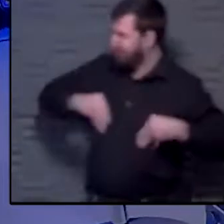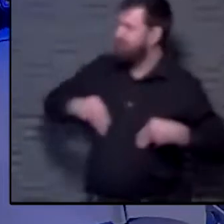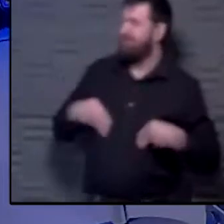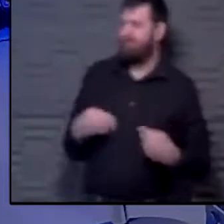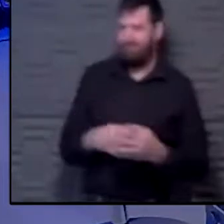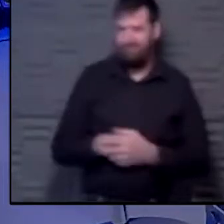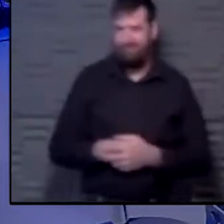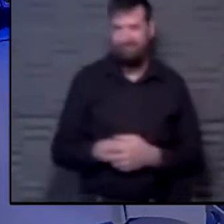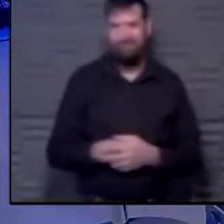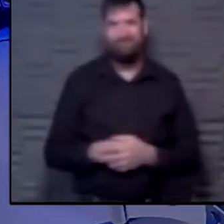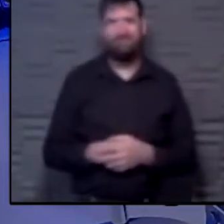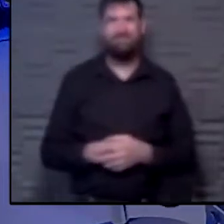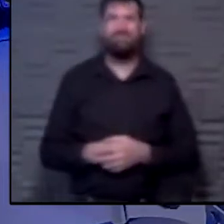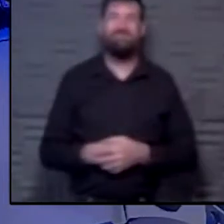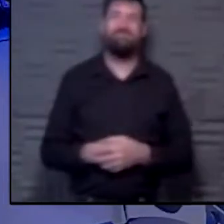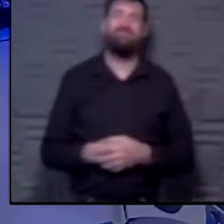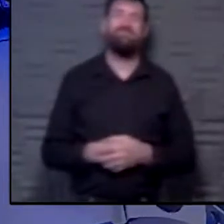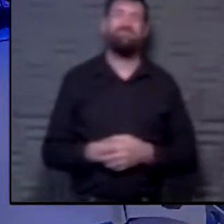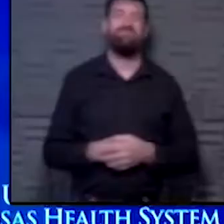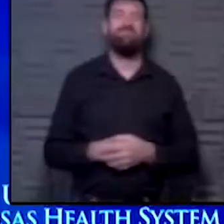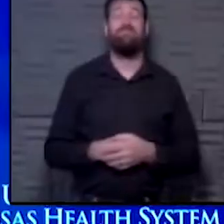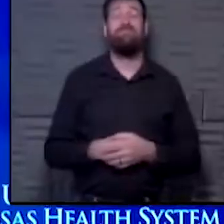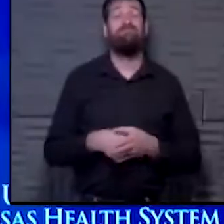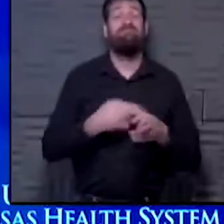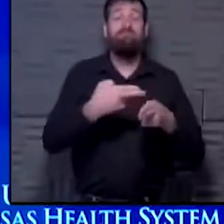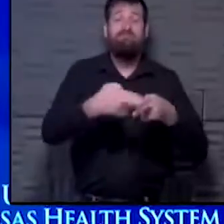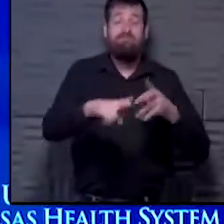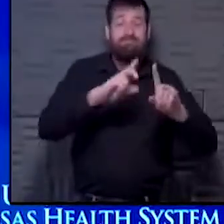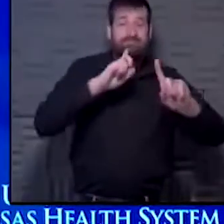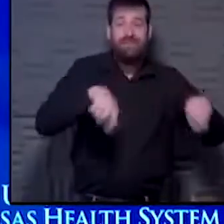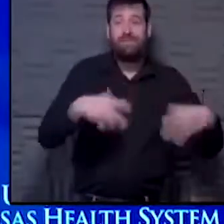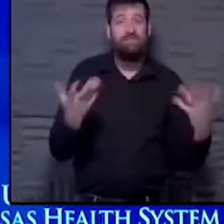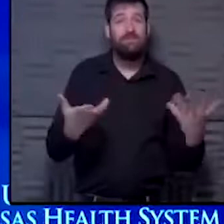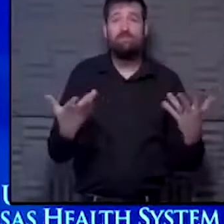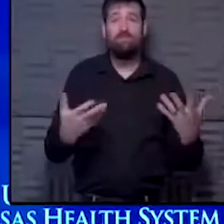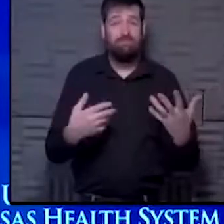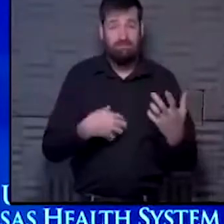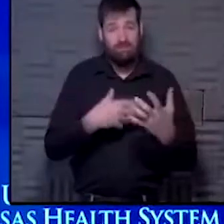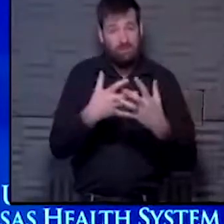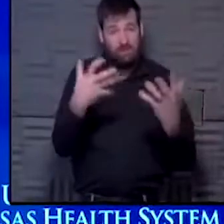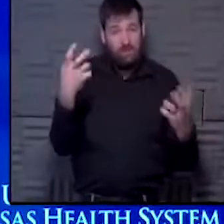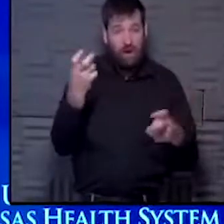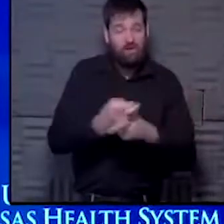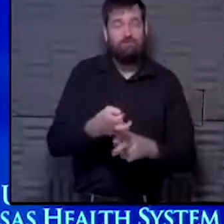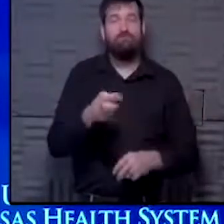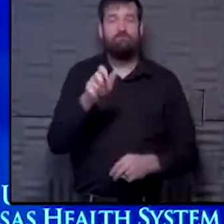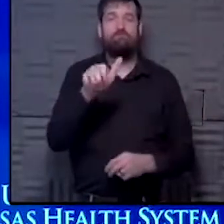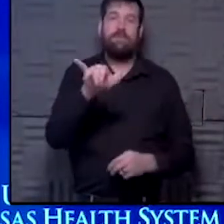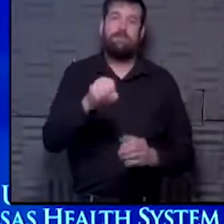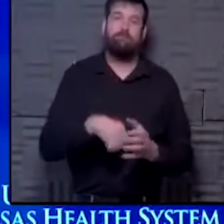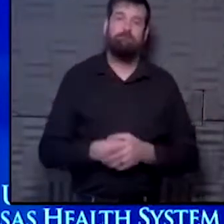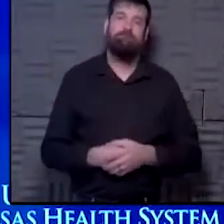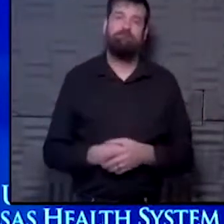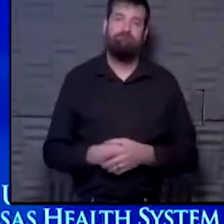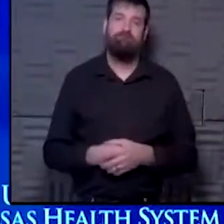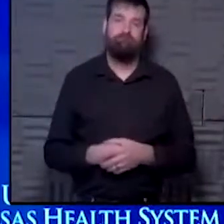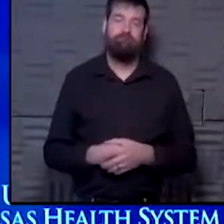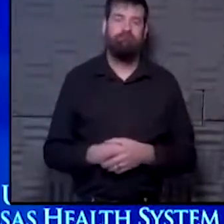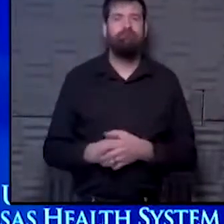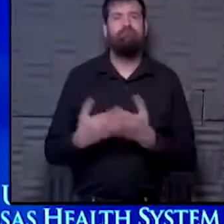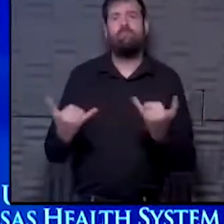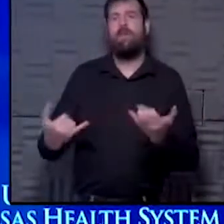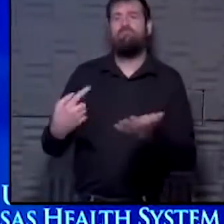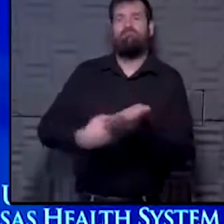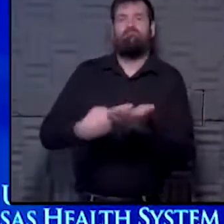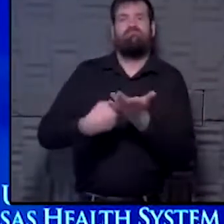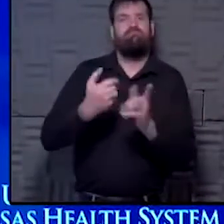Okay, my short-winded answer to this question is it too hard? Yes, it is. Now let's talk a little bit